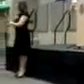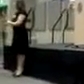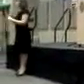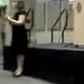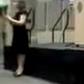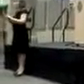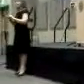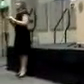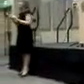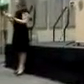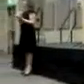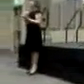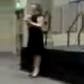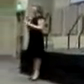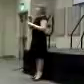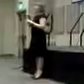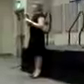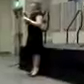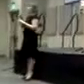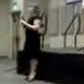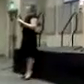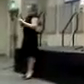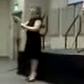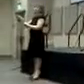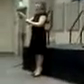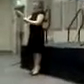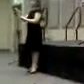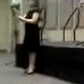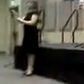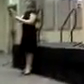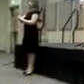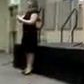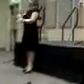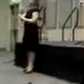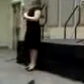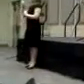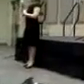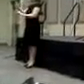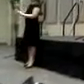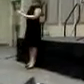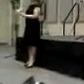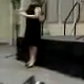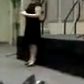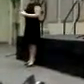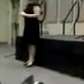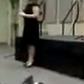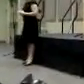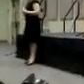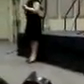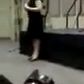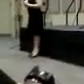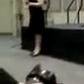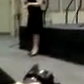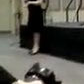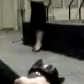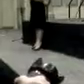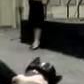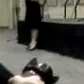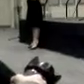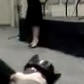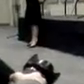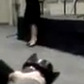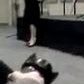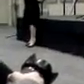but I don't think we can keep our eyes until we want that law. So some of the people who think, well, you know, deficits don't matter,